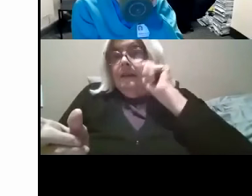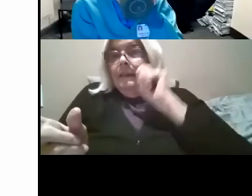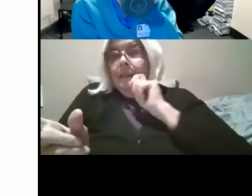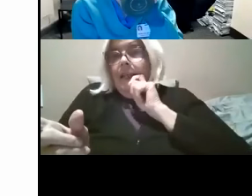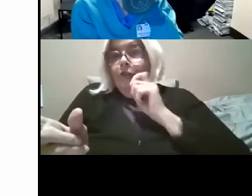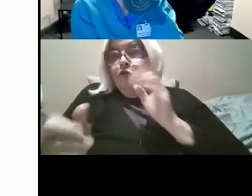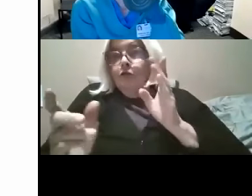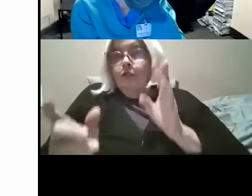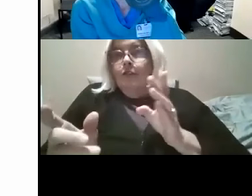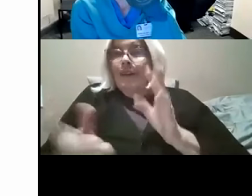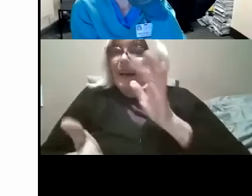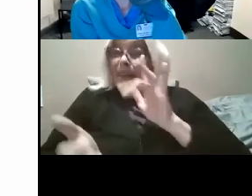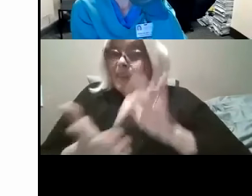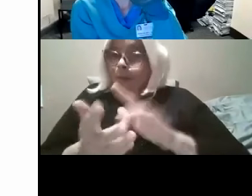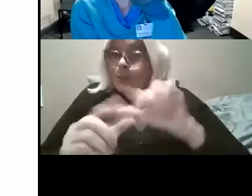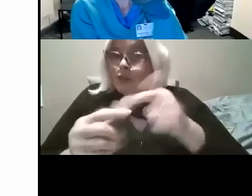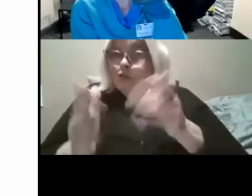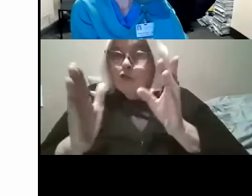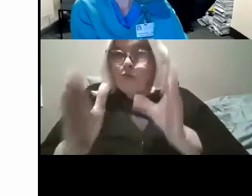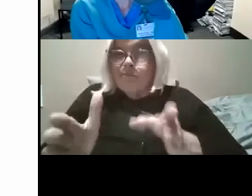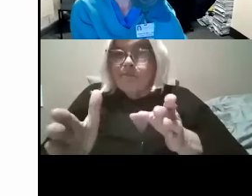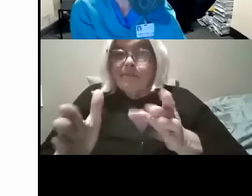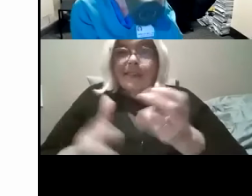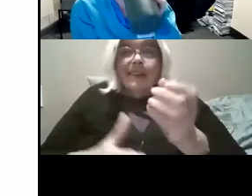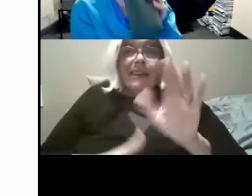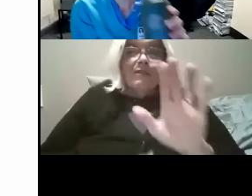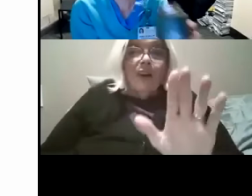age group, actually we don't see as many